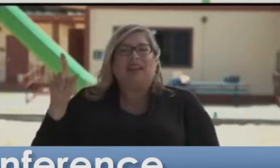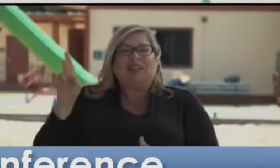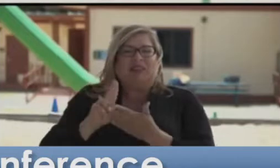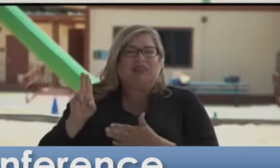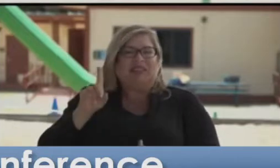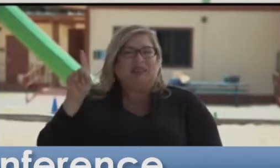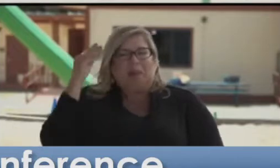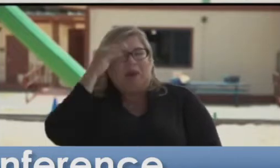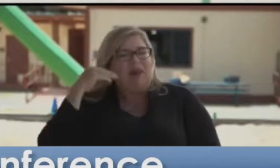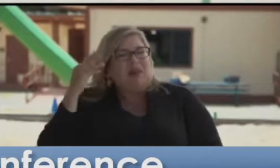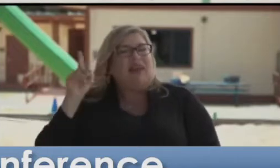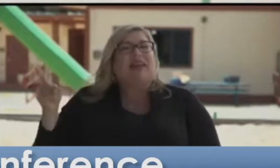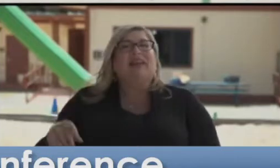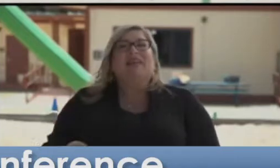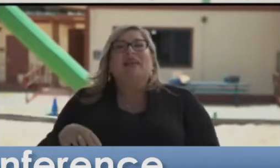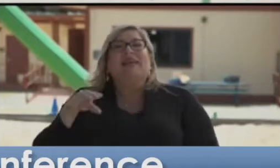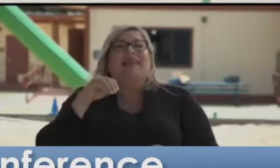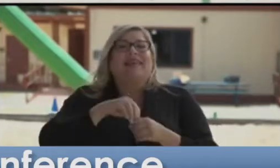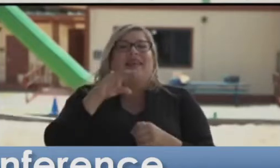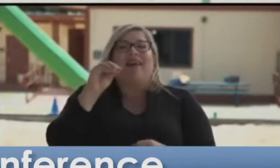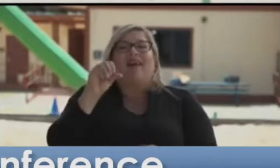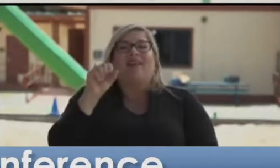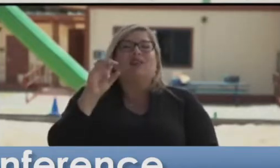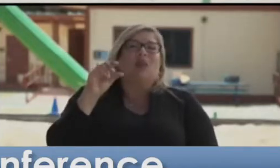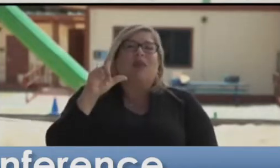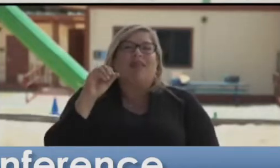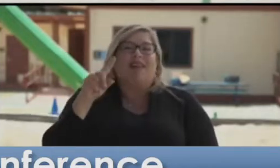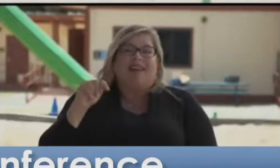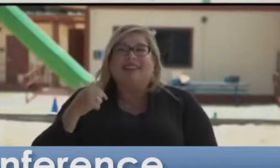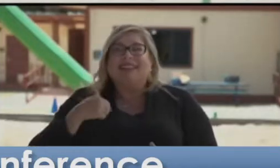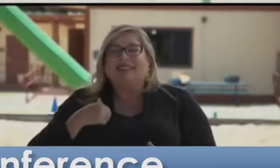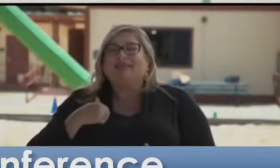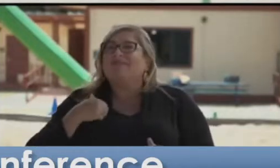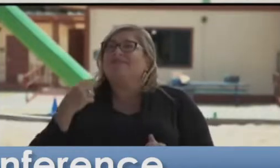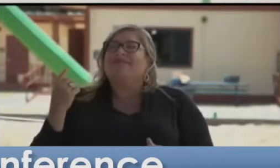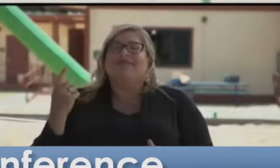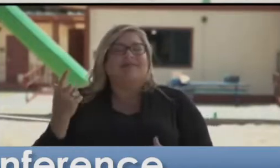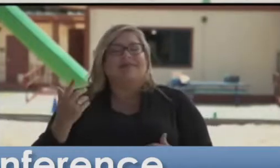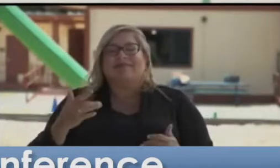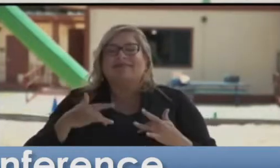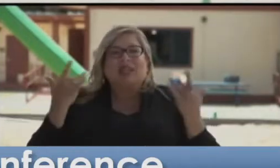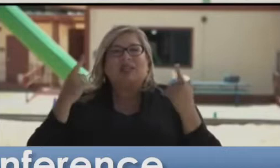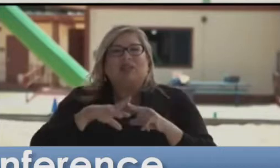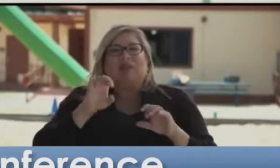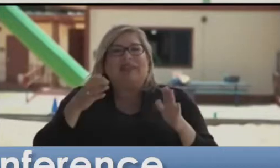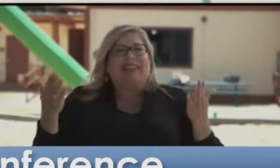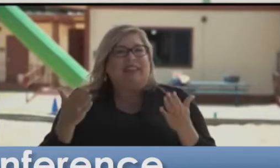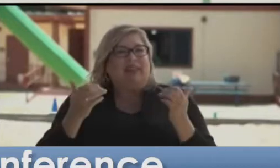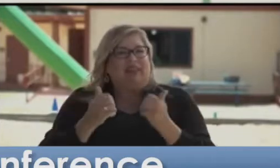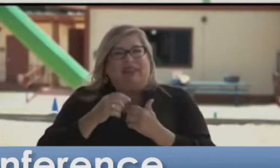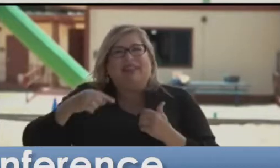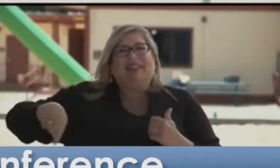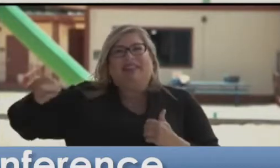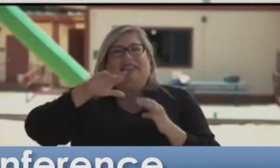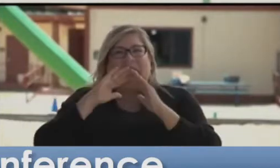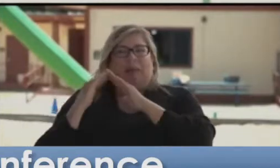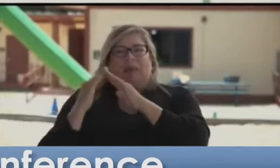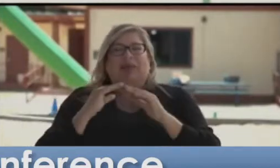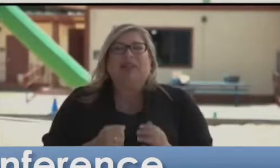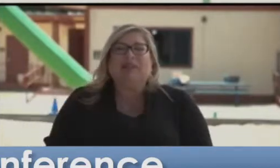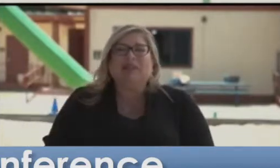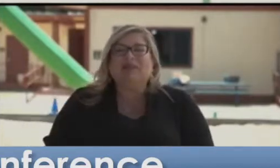While I was not an Ocelot ever in life, I'm glad to be here with the Ocelot community. To put